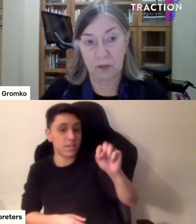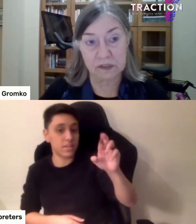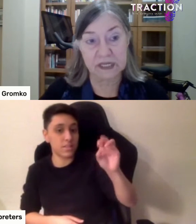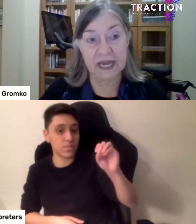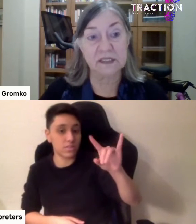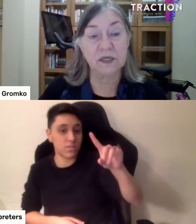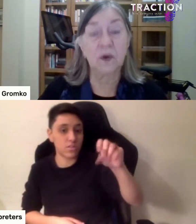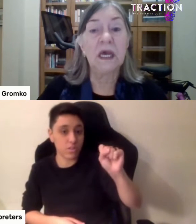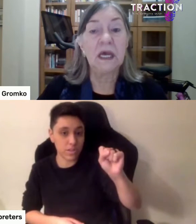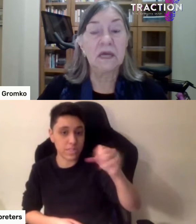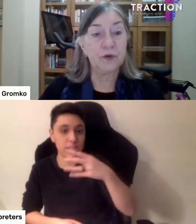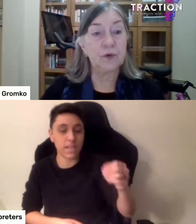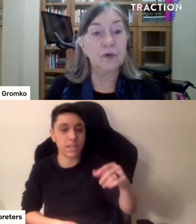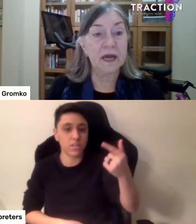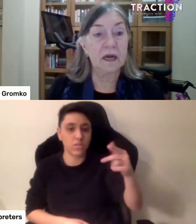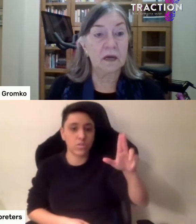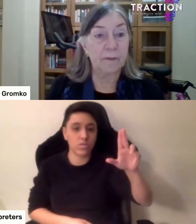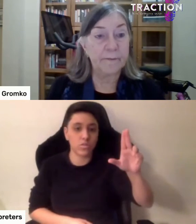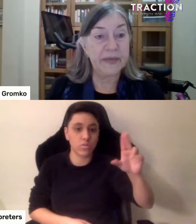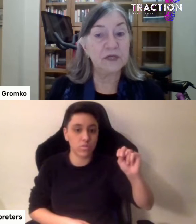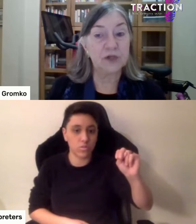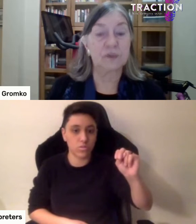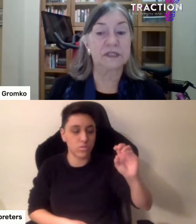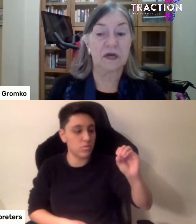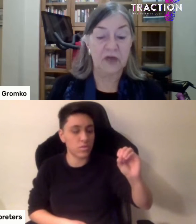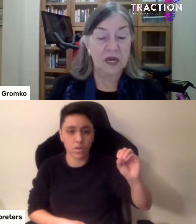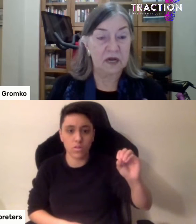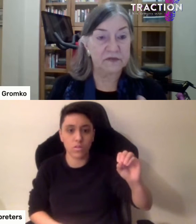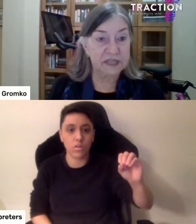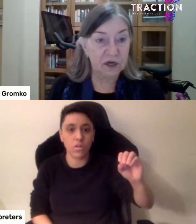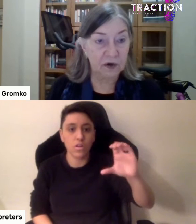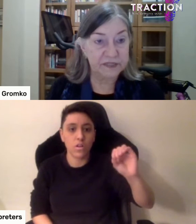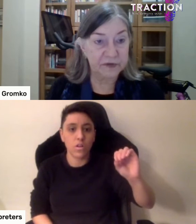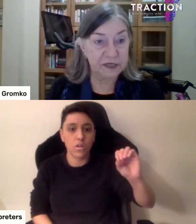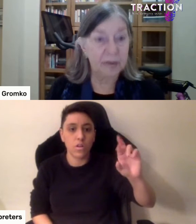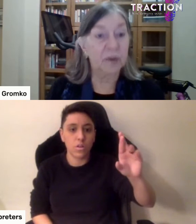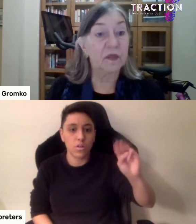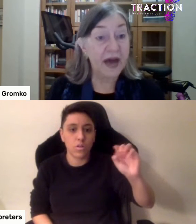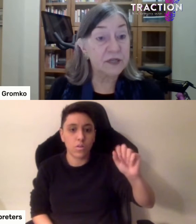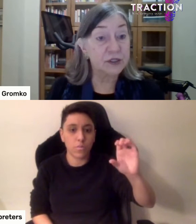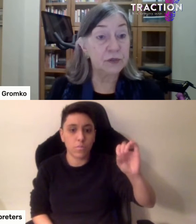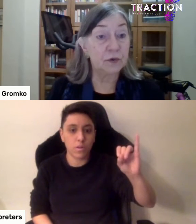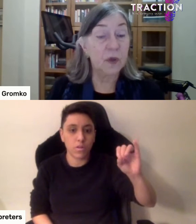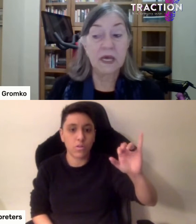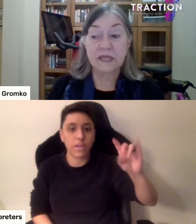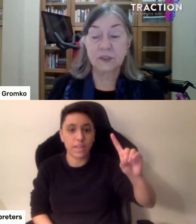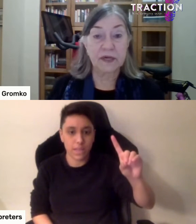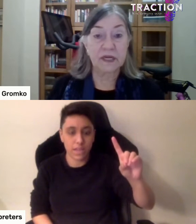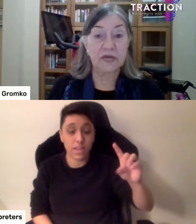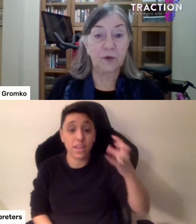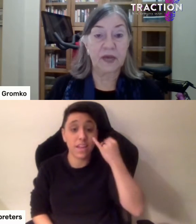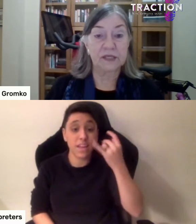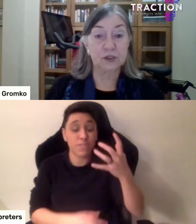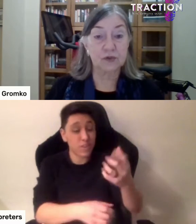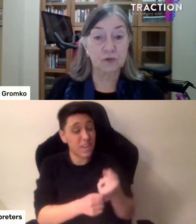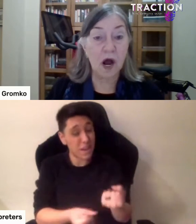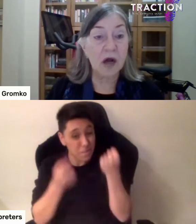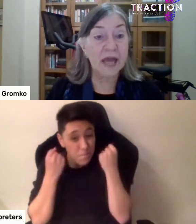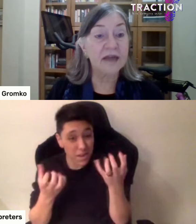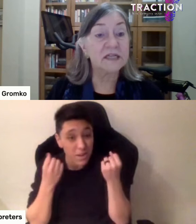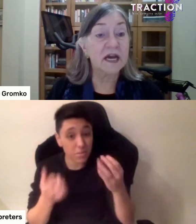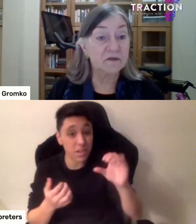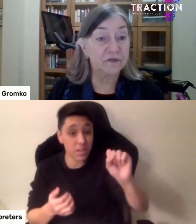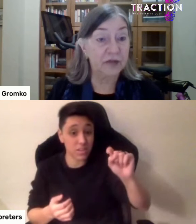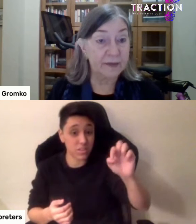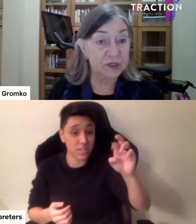stress hormones. And so if you get a big dose of steroids, for example, that too is going to give you a